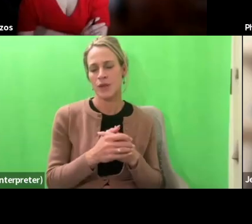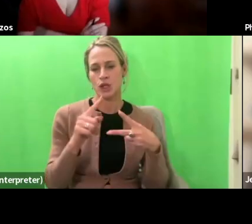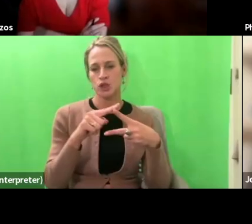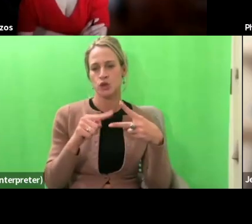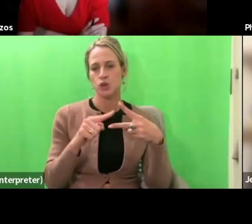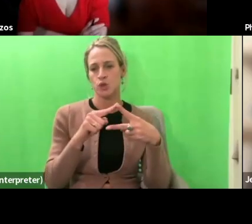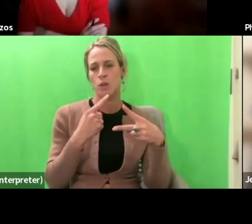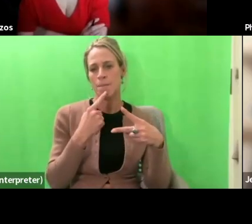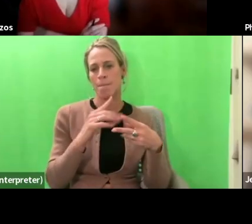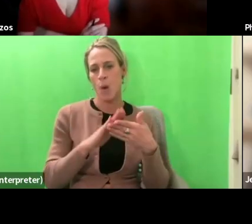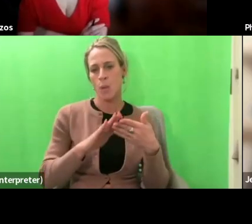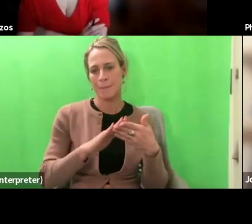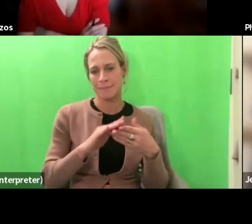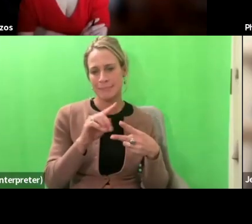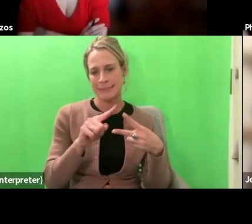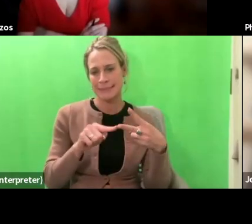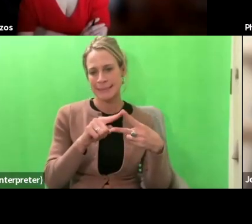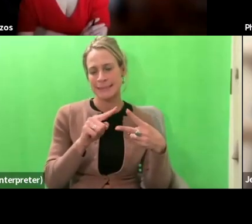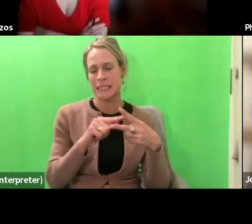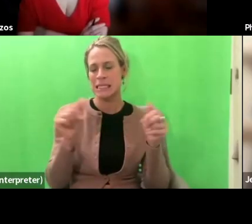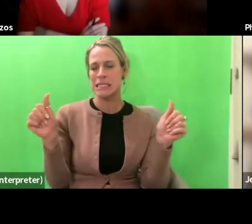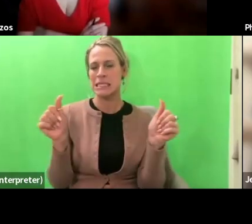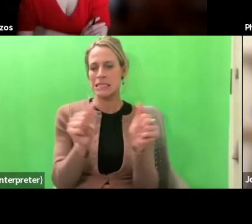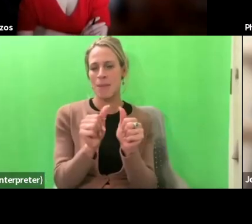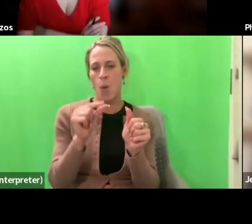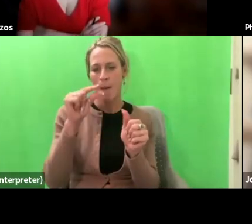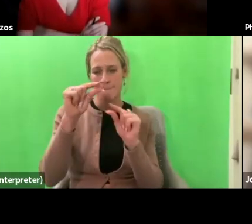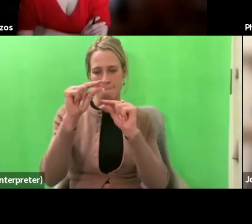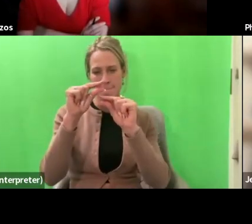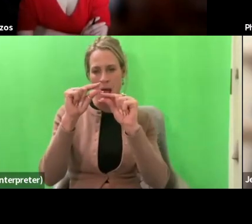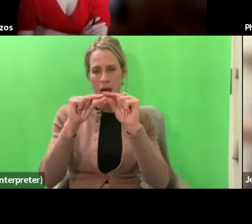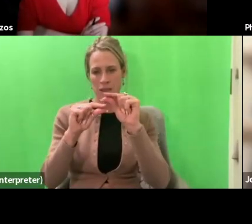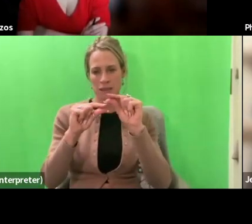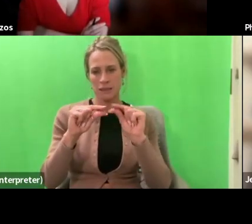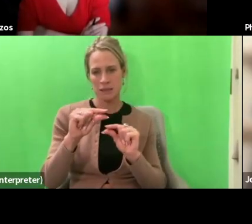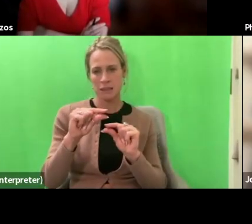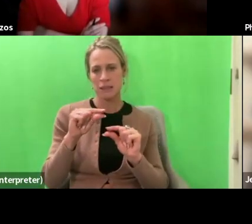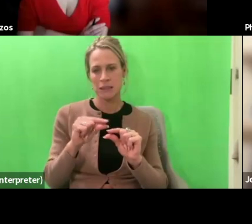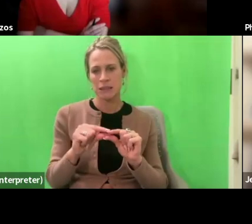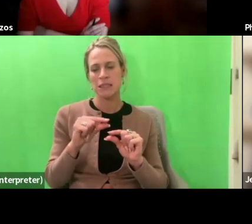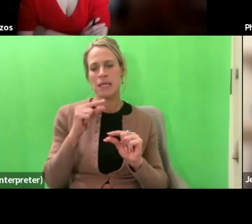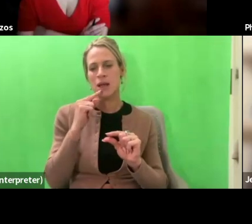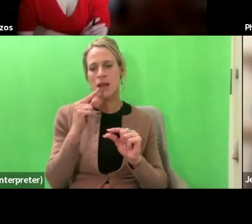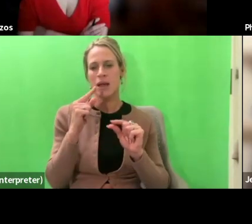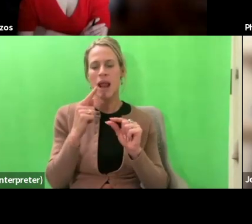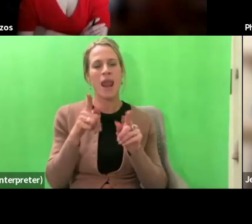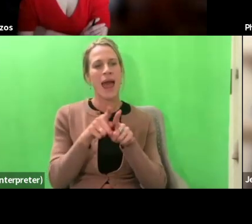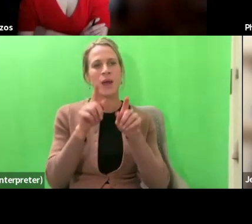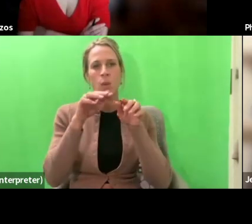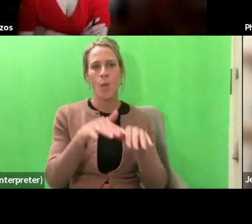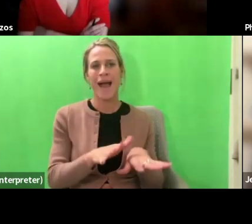poem with very small parts that are going on like waves,